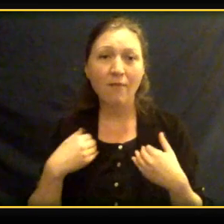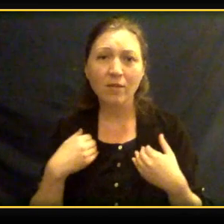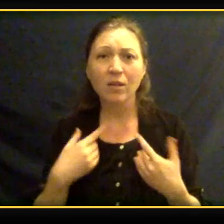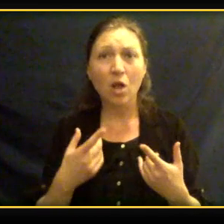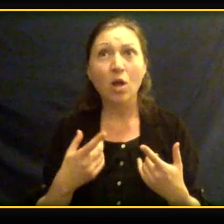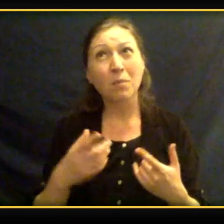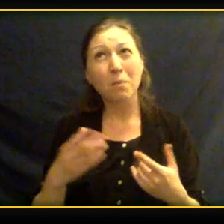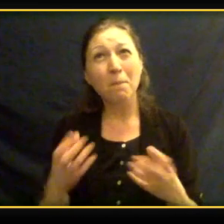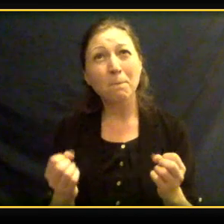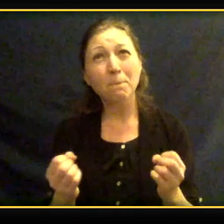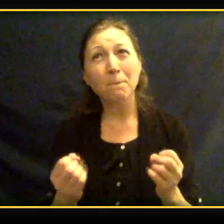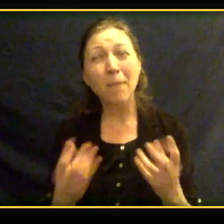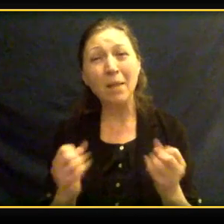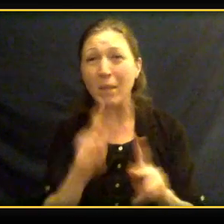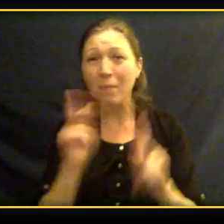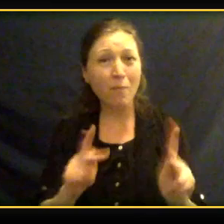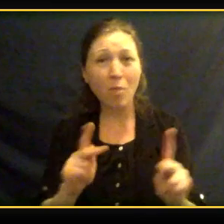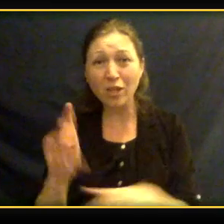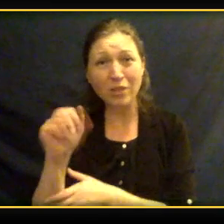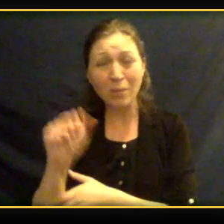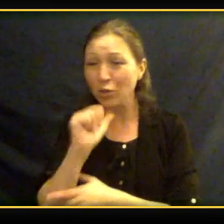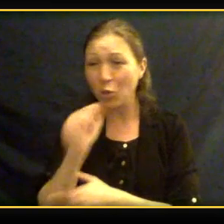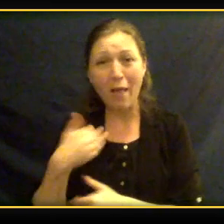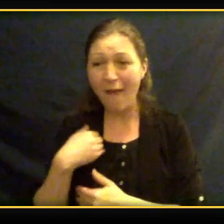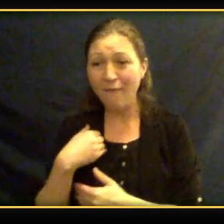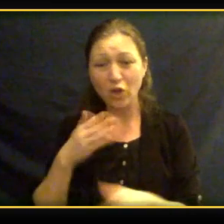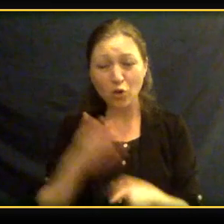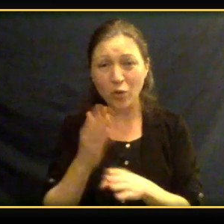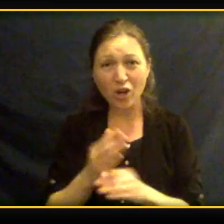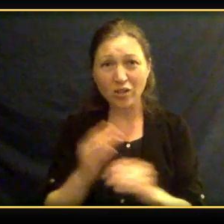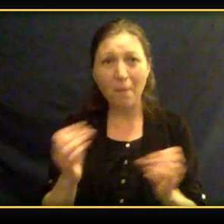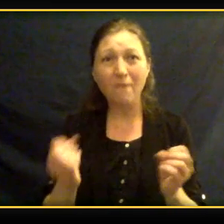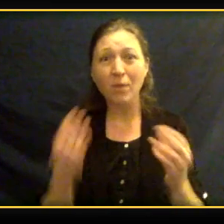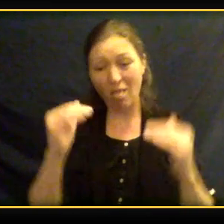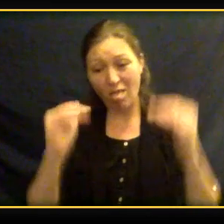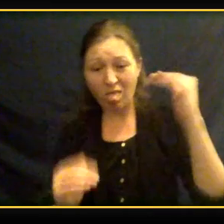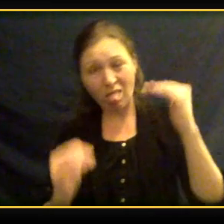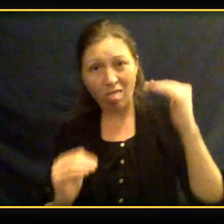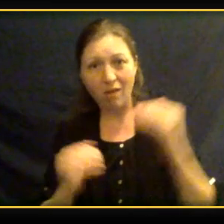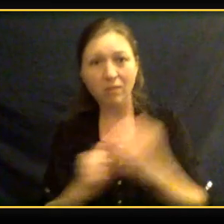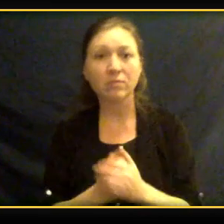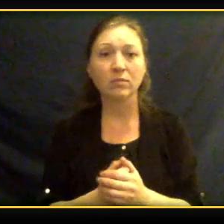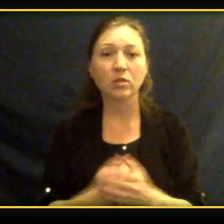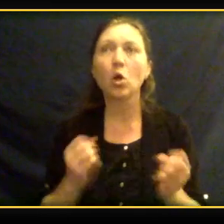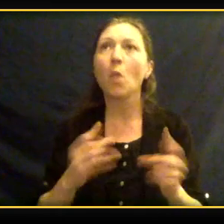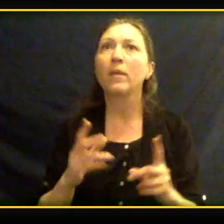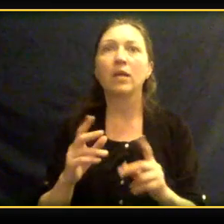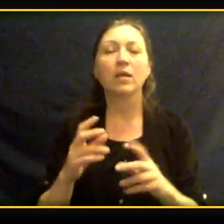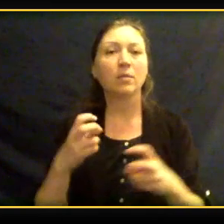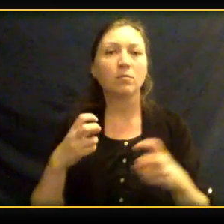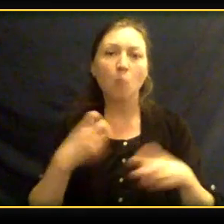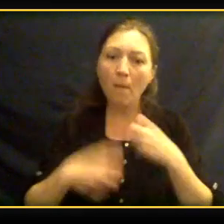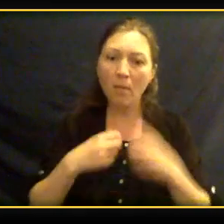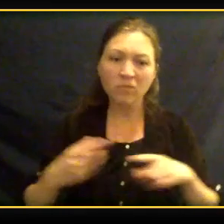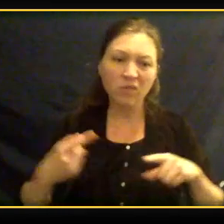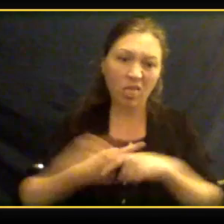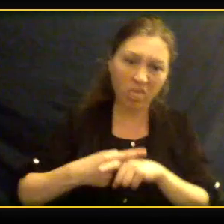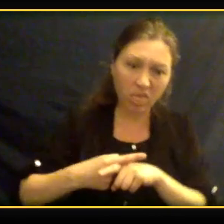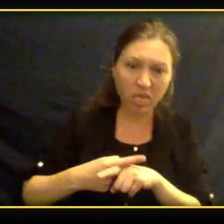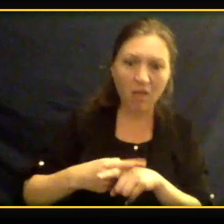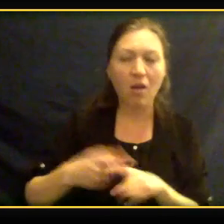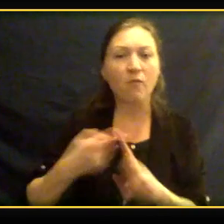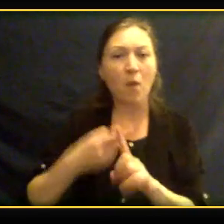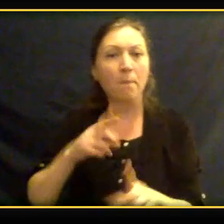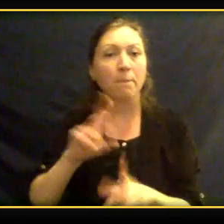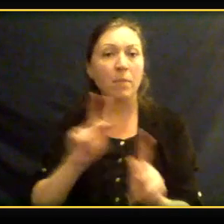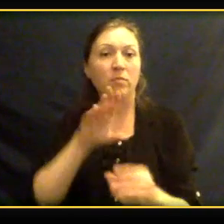counterparts. Education quality and access continue to be issues faced by the disability community. And in Hollywood,